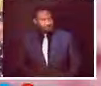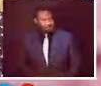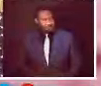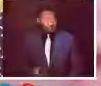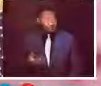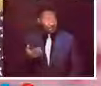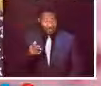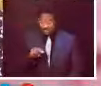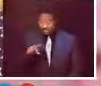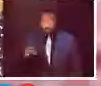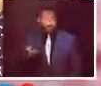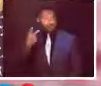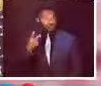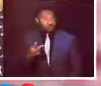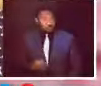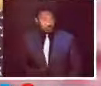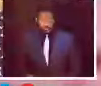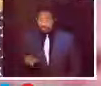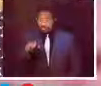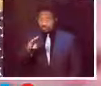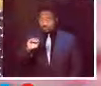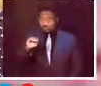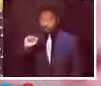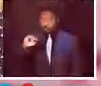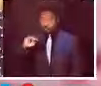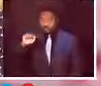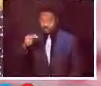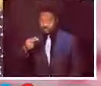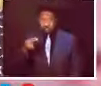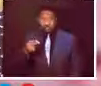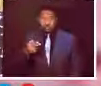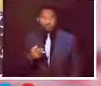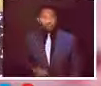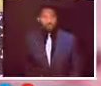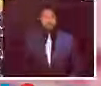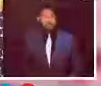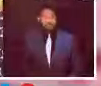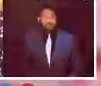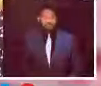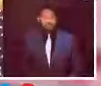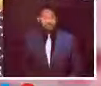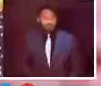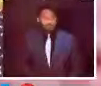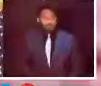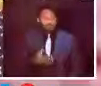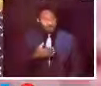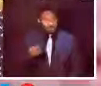two. It's Honorable Patrick Boama of Okankwe Central and Honorable